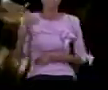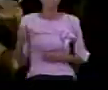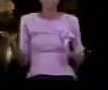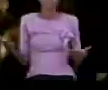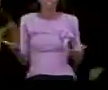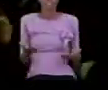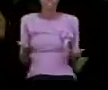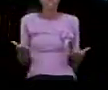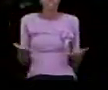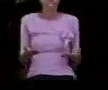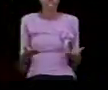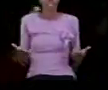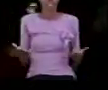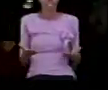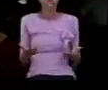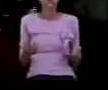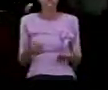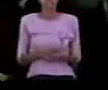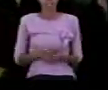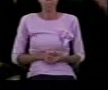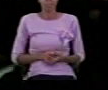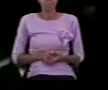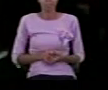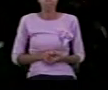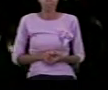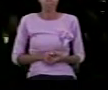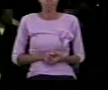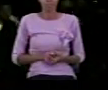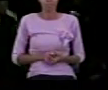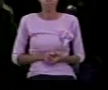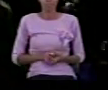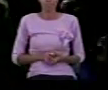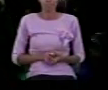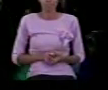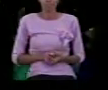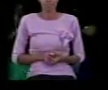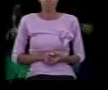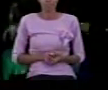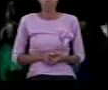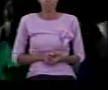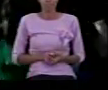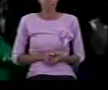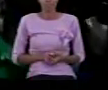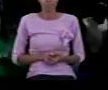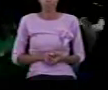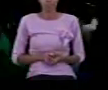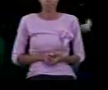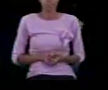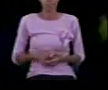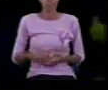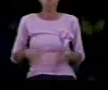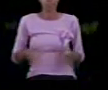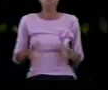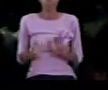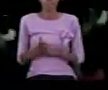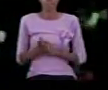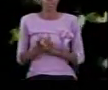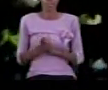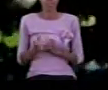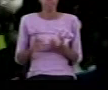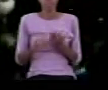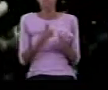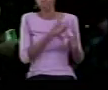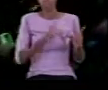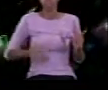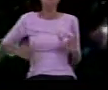Let's do that. Let's applaud the Lord. Let's applaud the Lord. Let's welcome him here in this place, in our